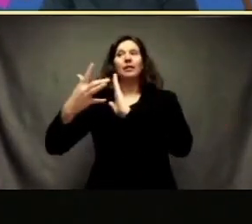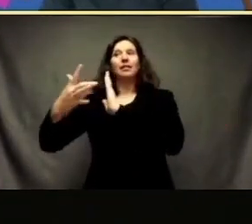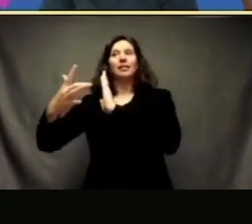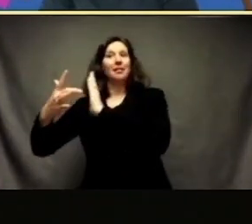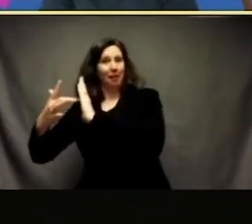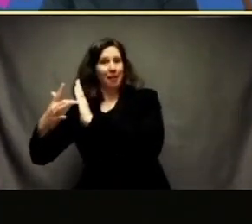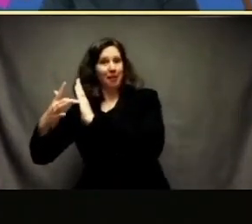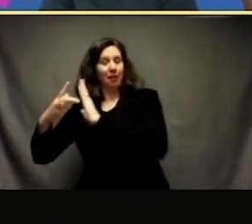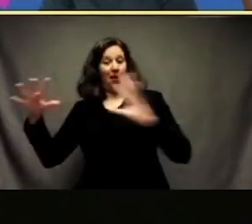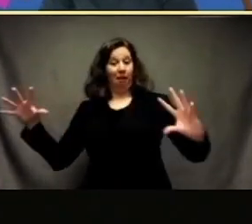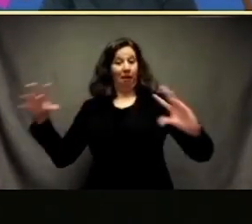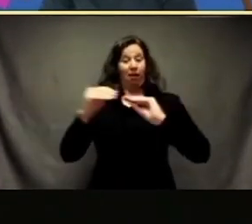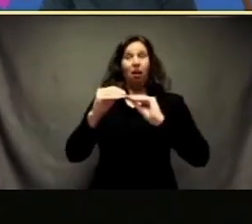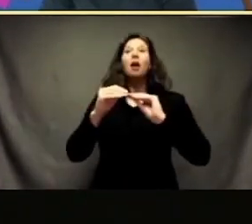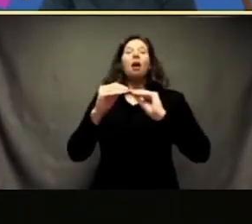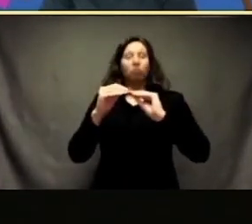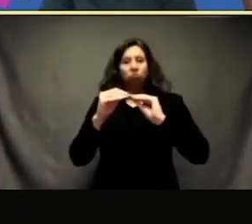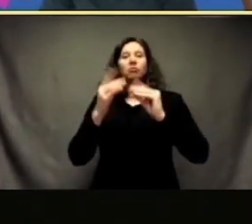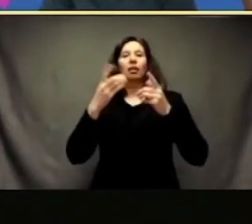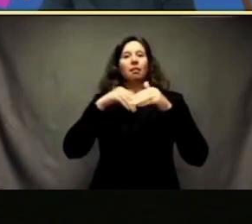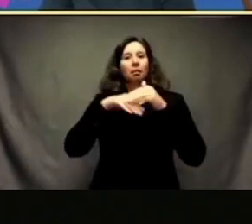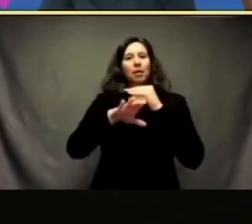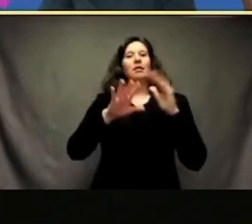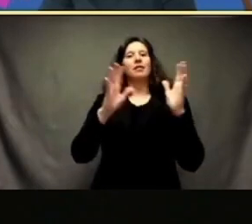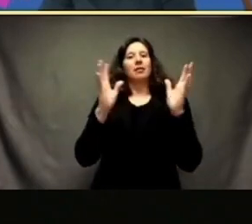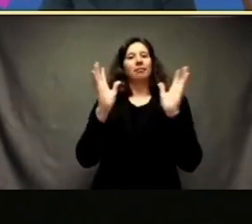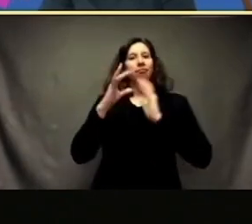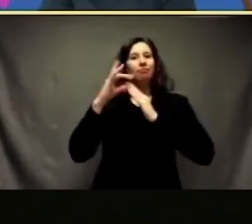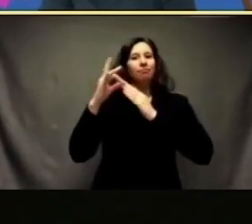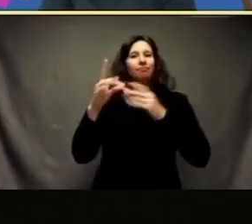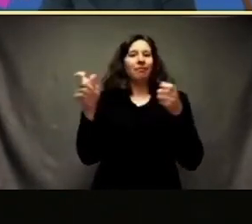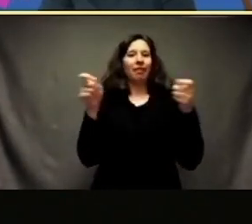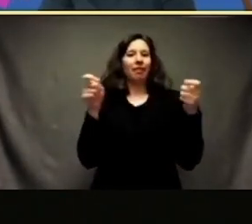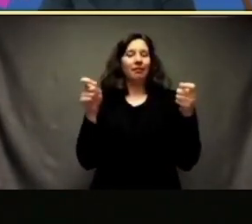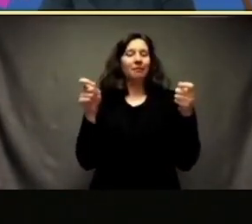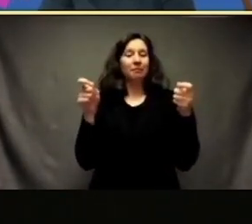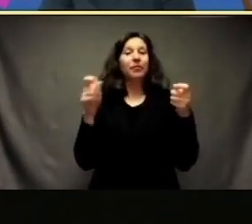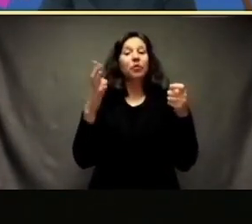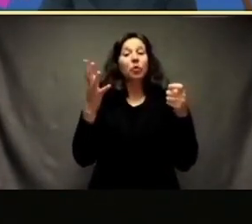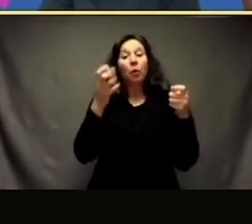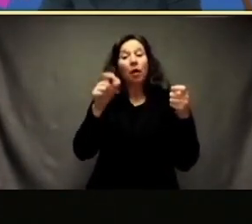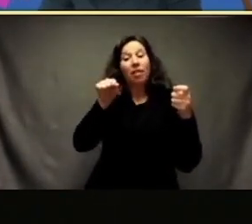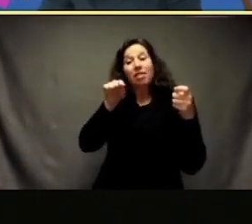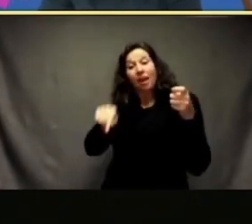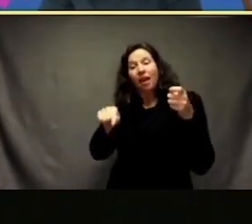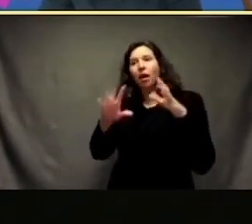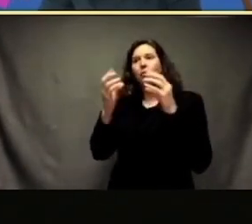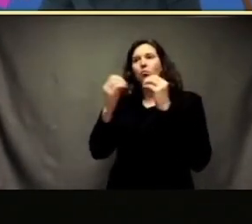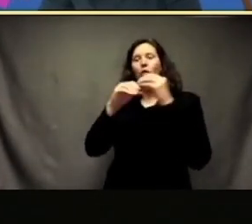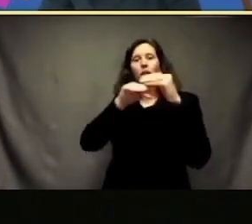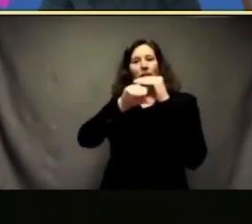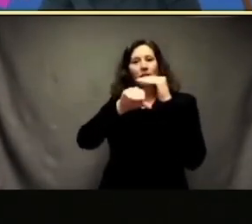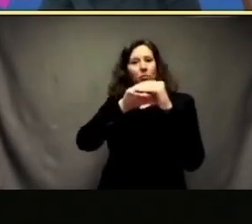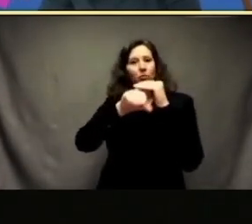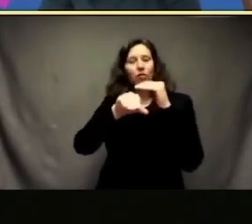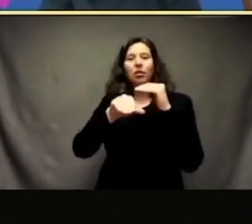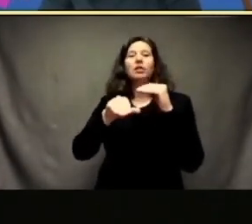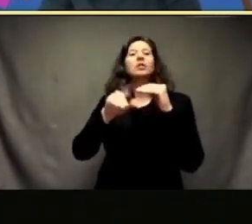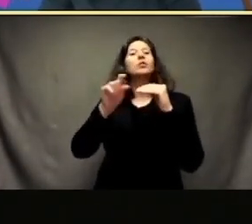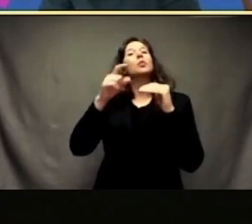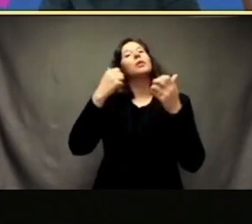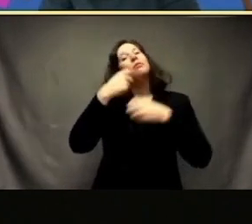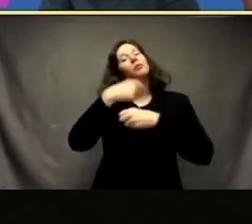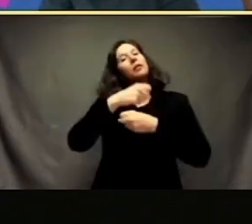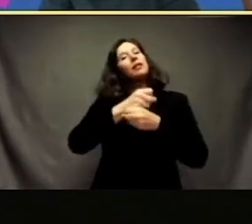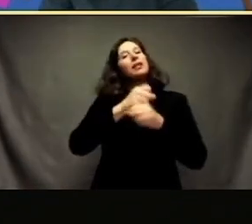And we really wanted to make this research that we've been conducting more accessible. And so we created these illustrated